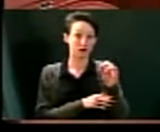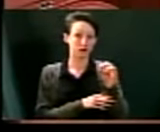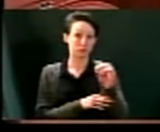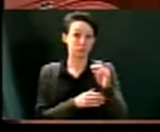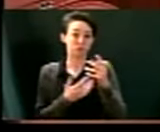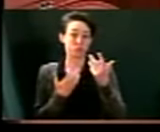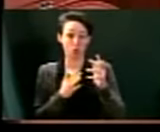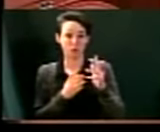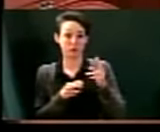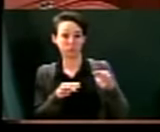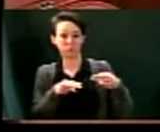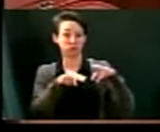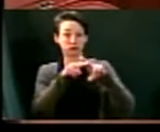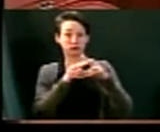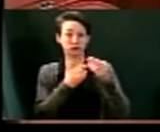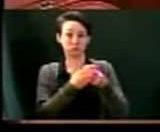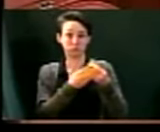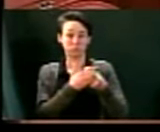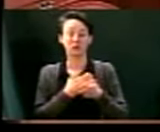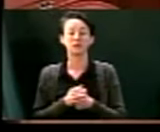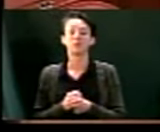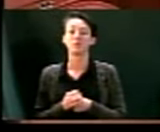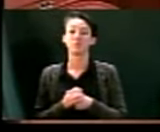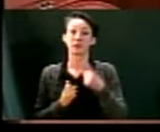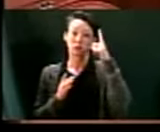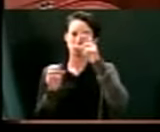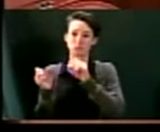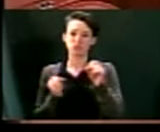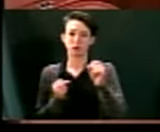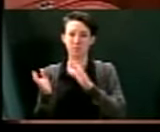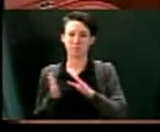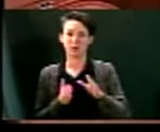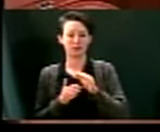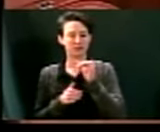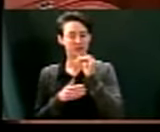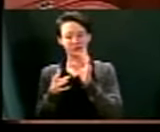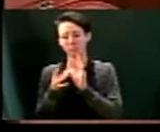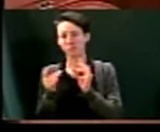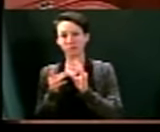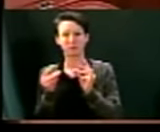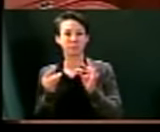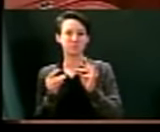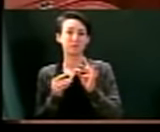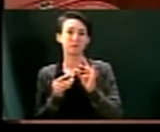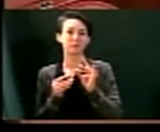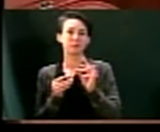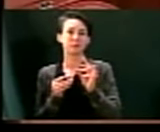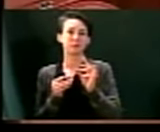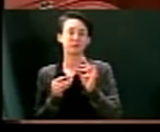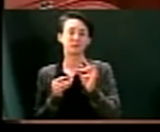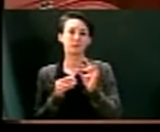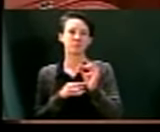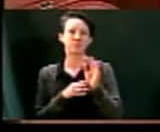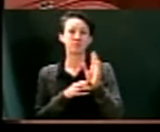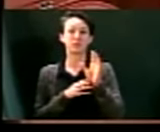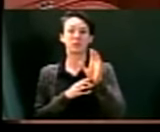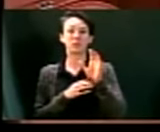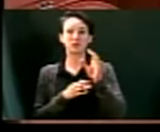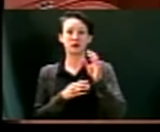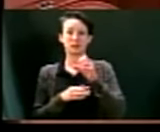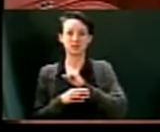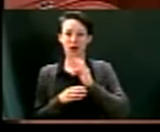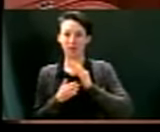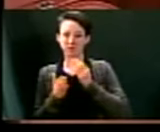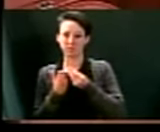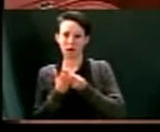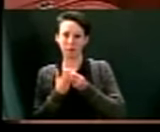raises. Our strategic plan barely mentions staff compensation. I saw no intentions to look